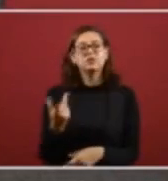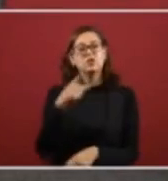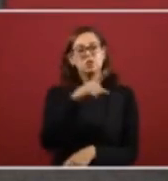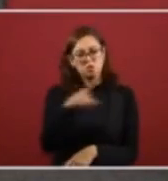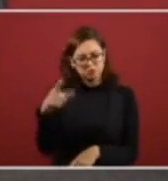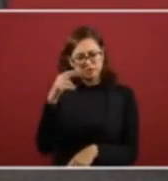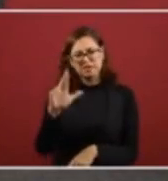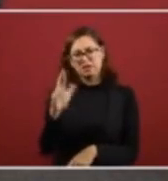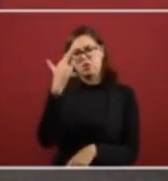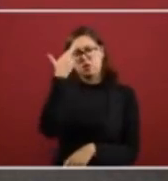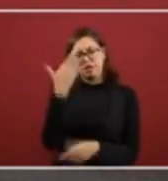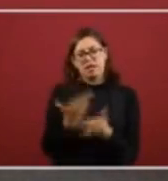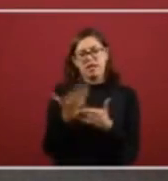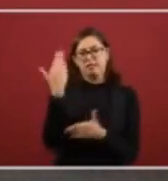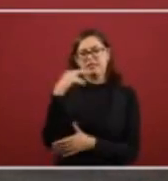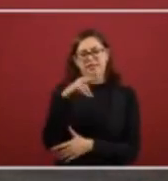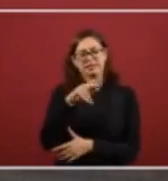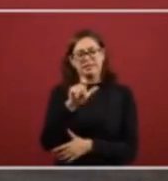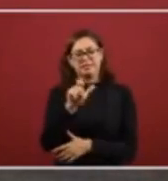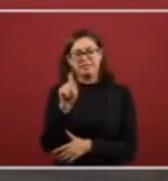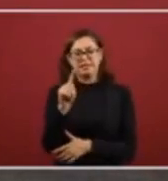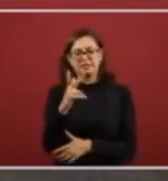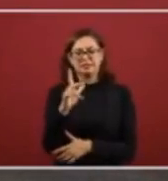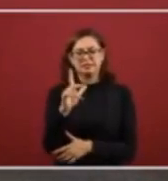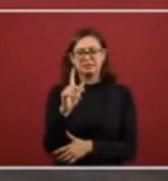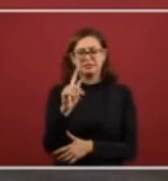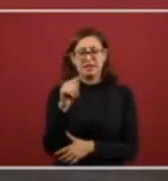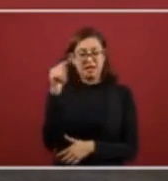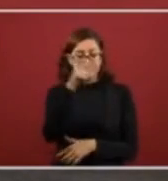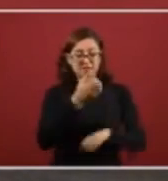handling for that.